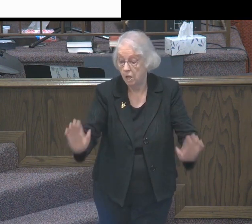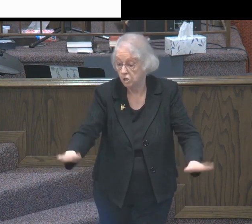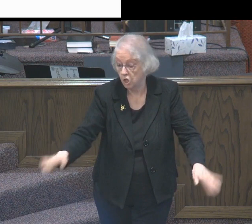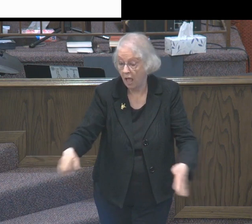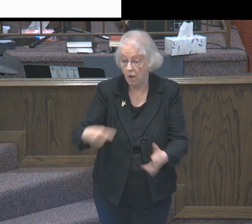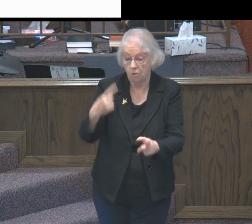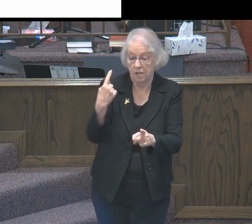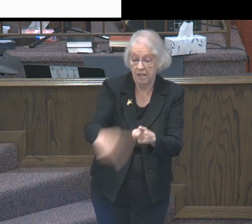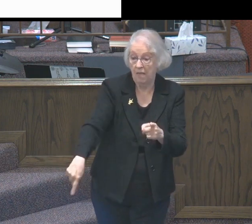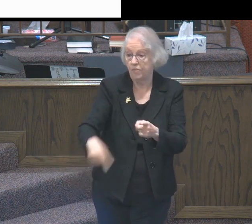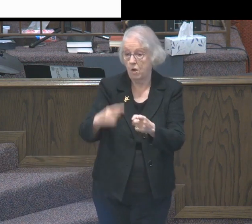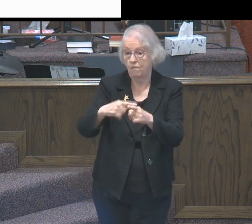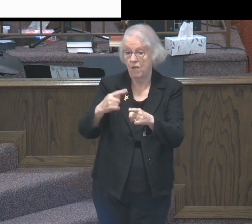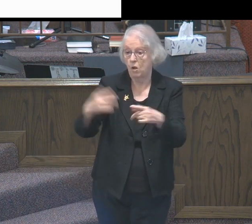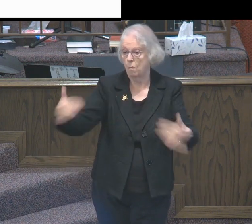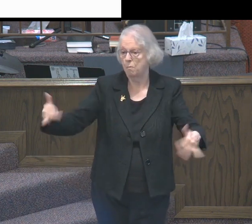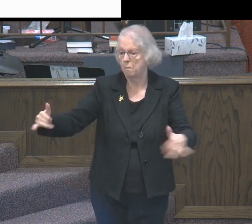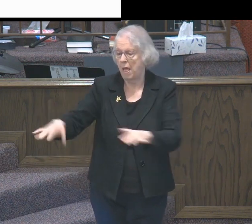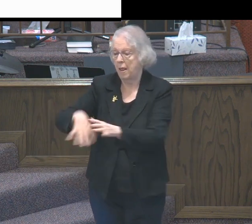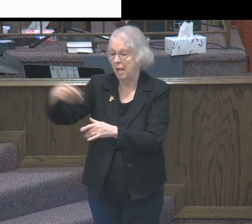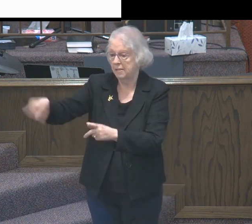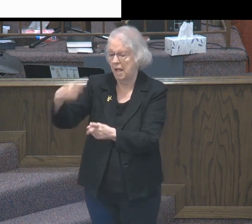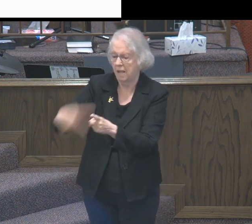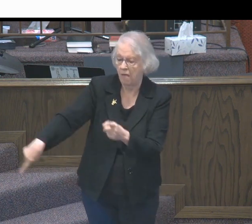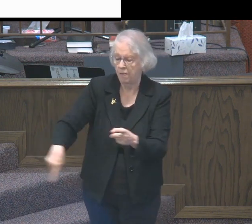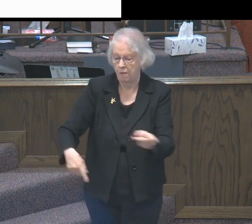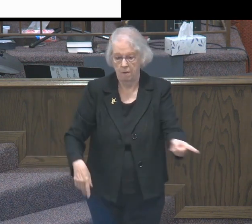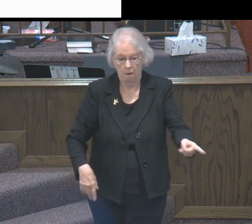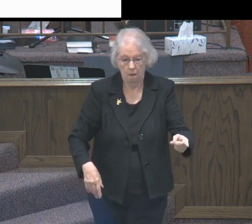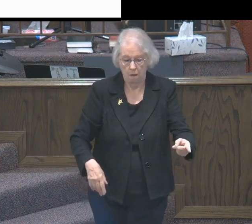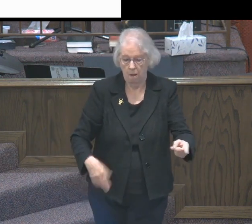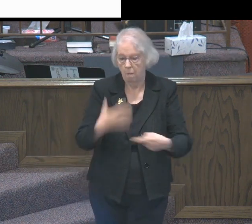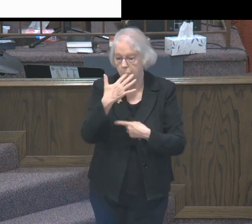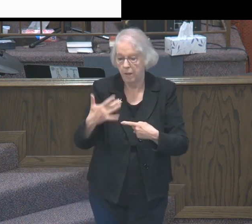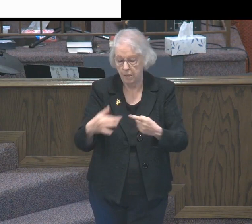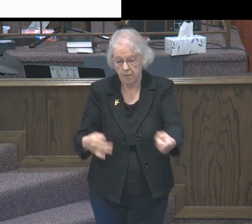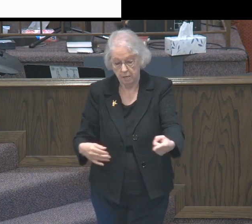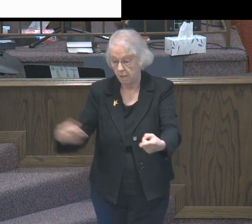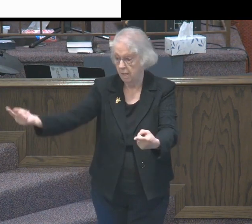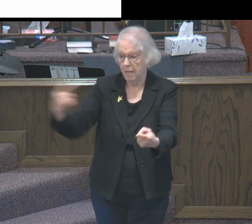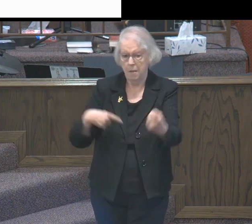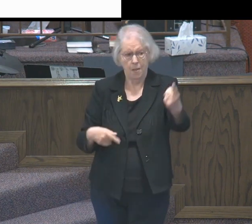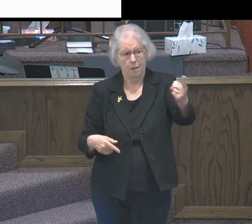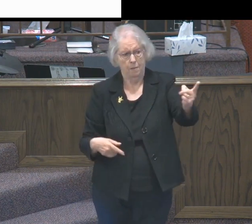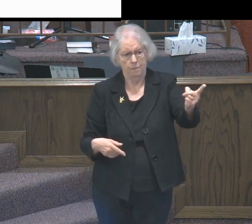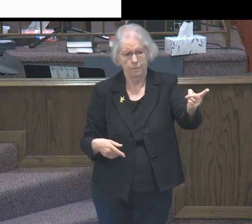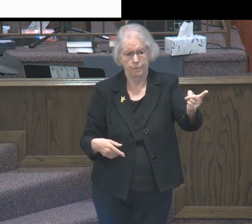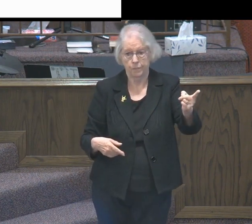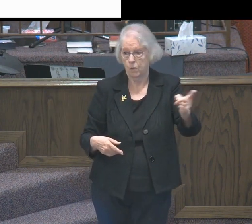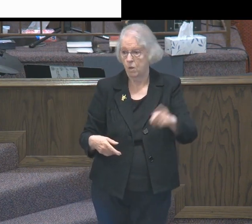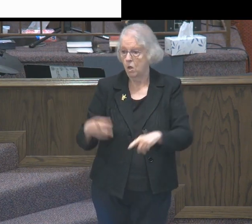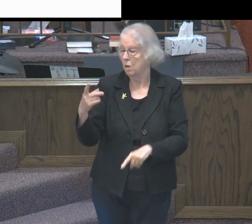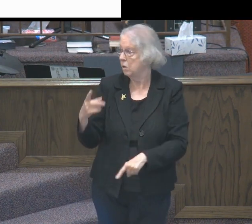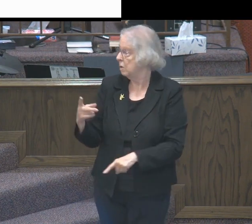when they didn't wash before that, okay? If that child cut their finger, you could